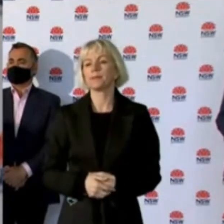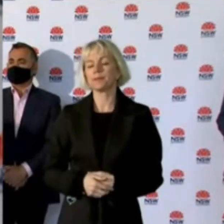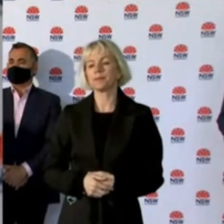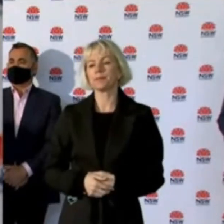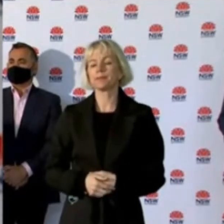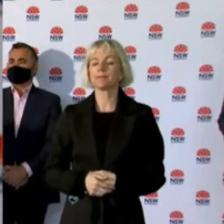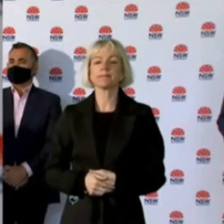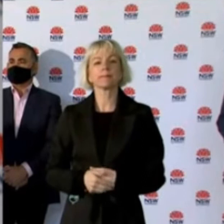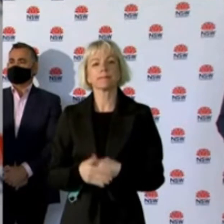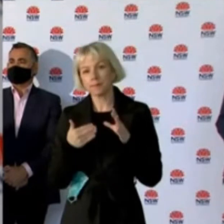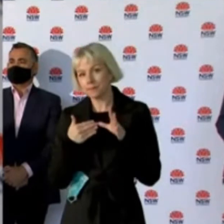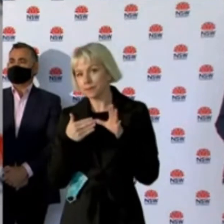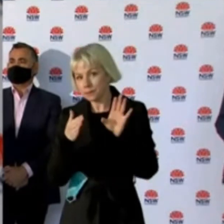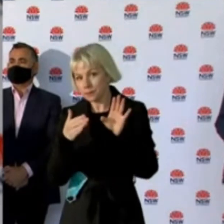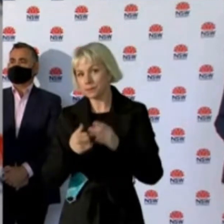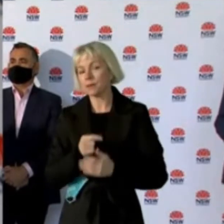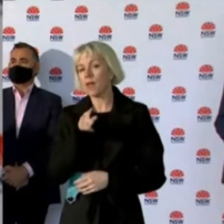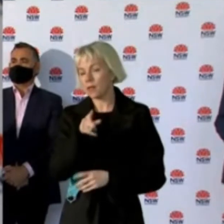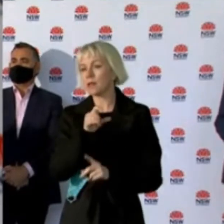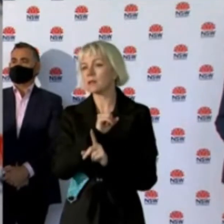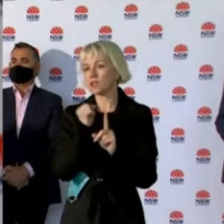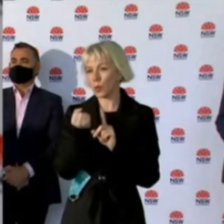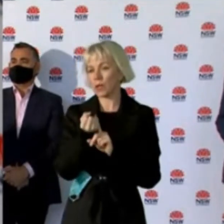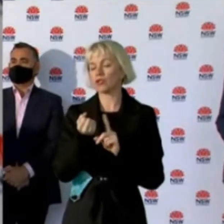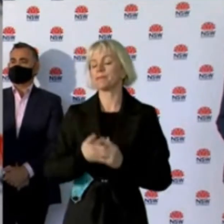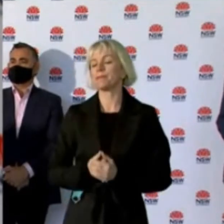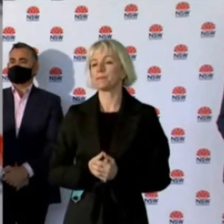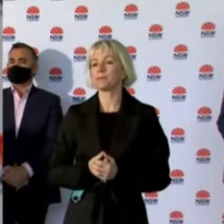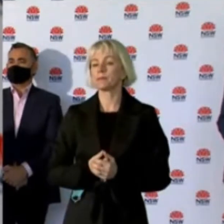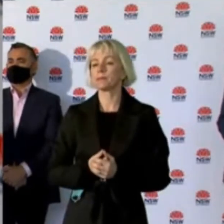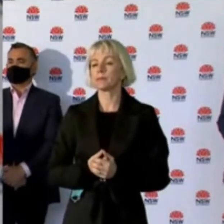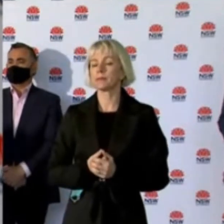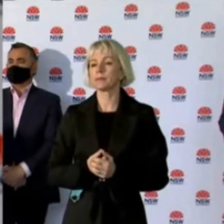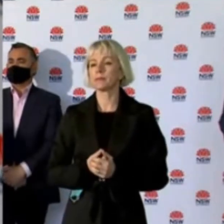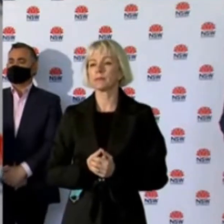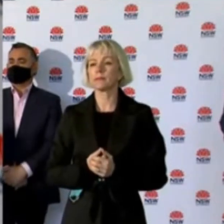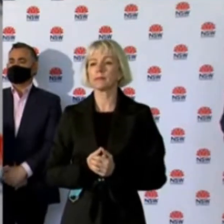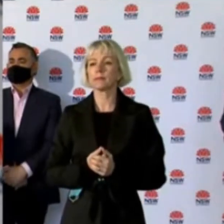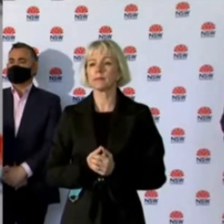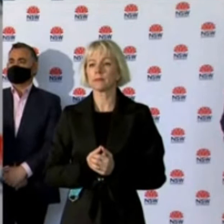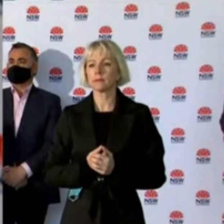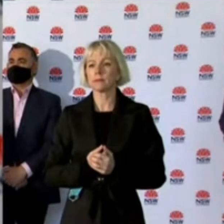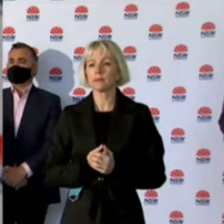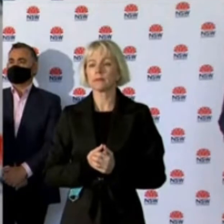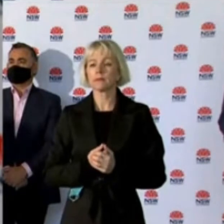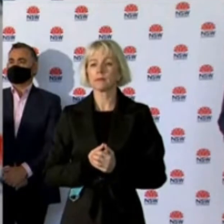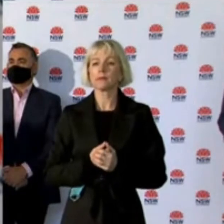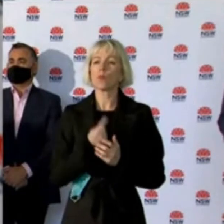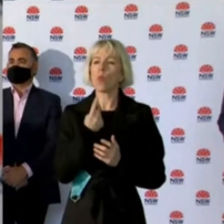that case is that that there weren't further exposures to any other parts of the facility because